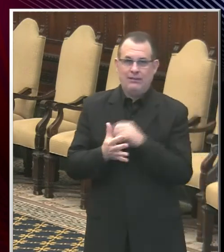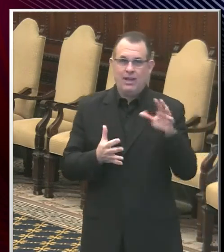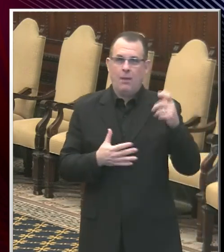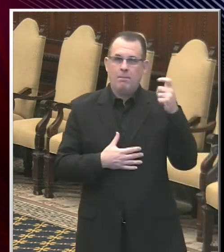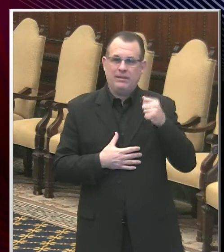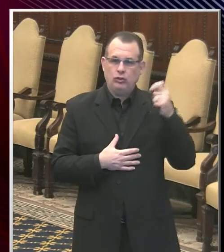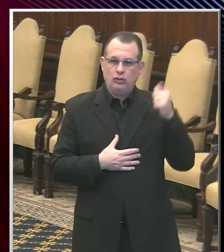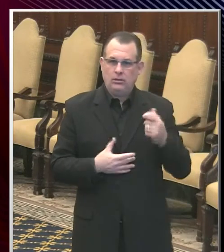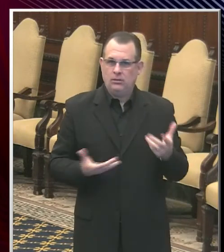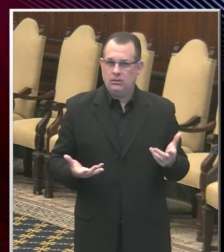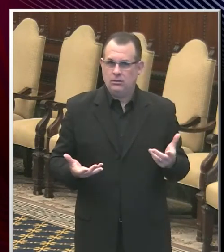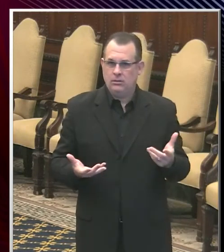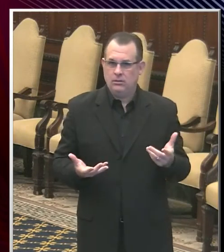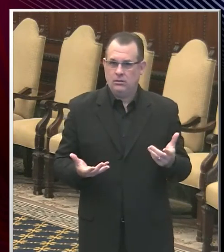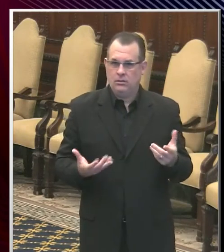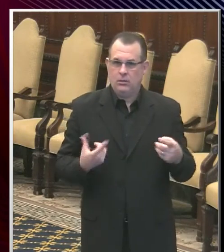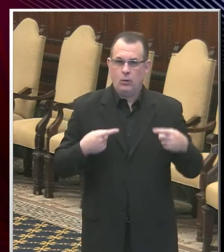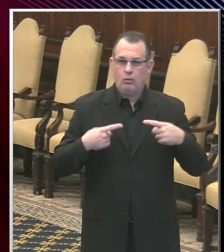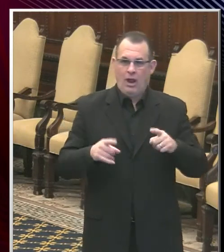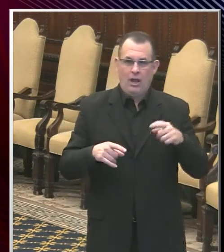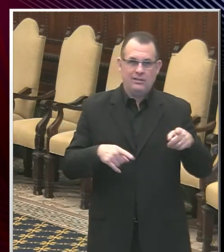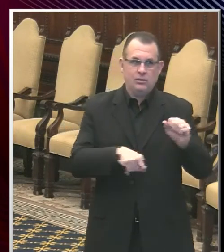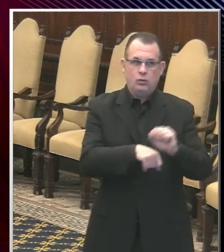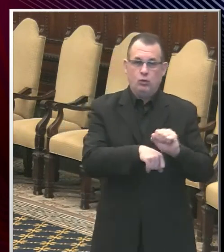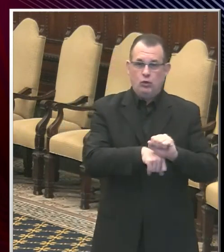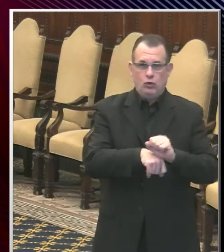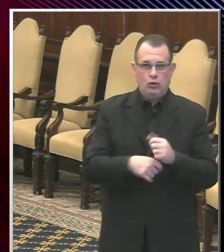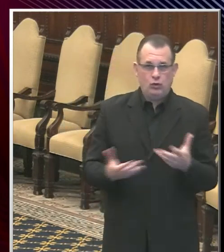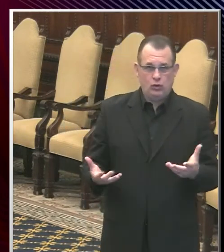had retired while they're still working.